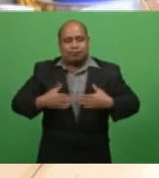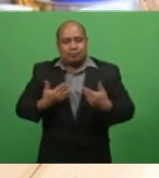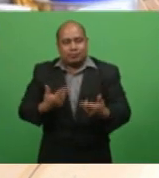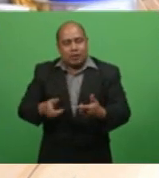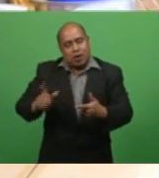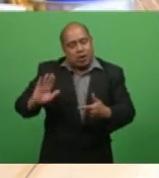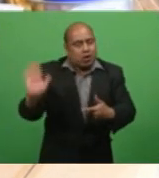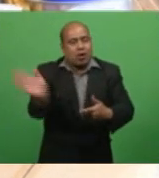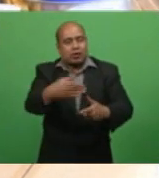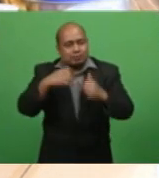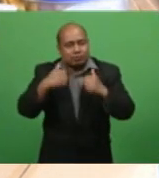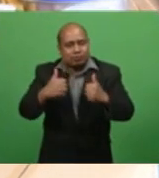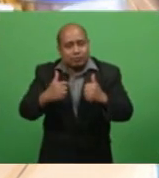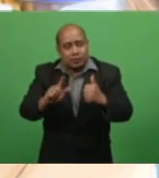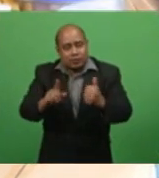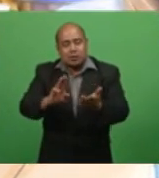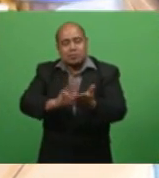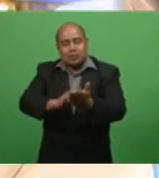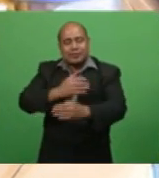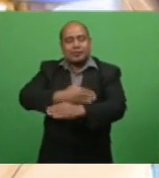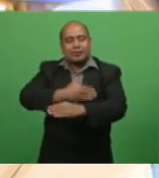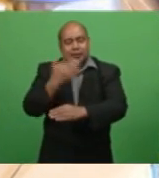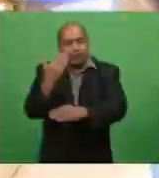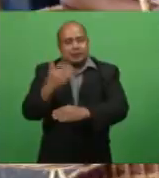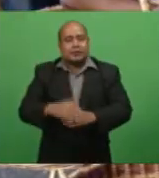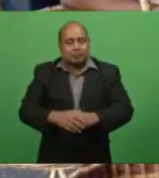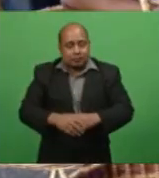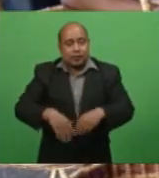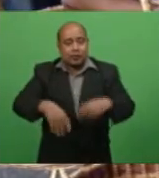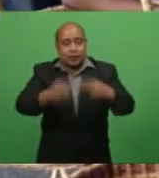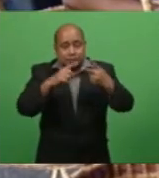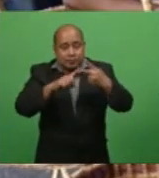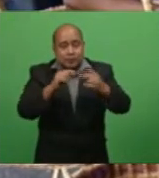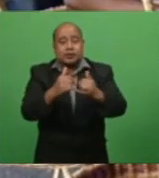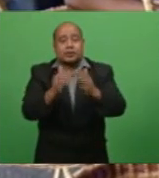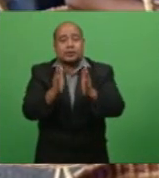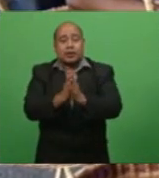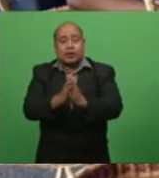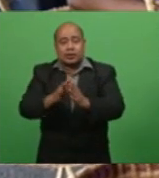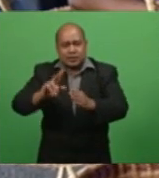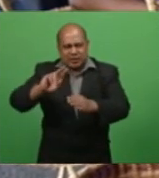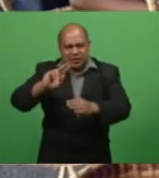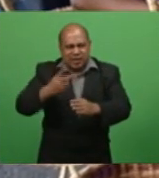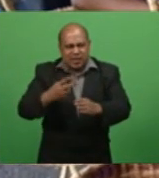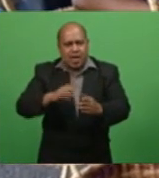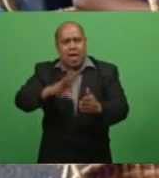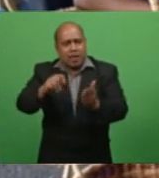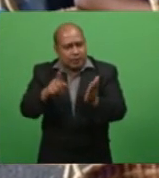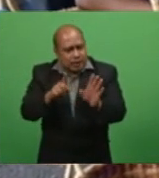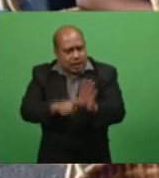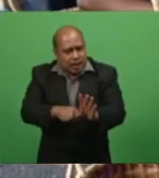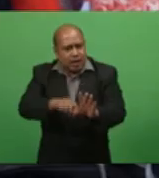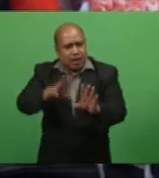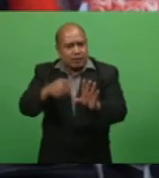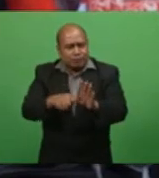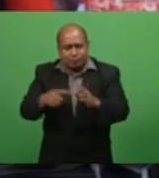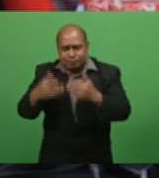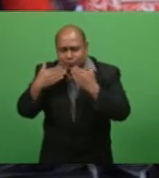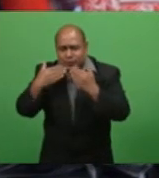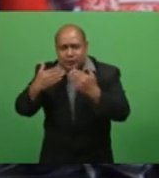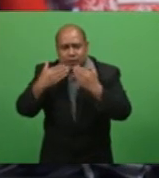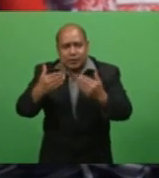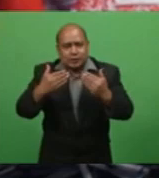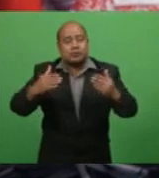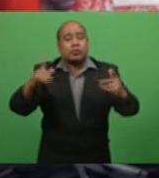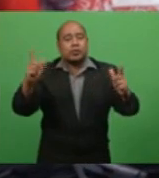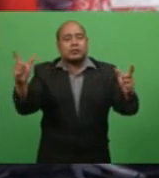Day falls on the second Sunday of May every year, and people around the world honor and celebrate their mom's contribution in